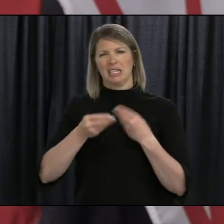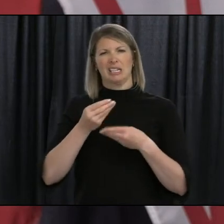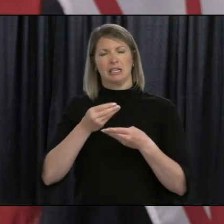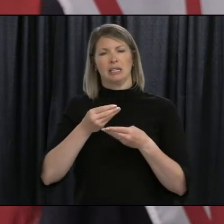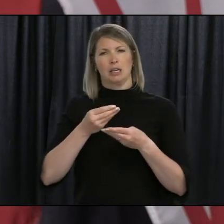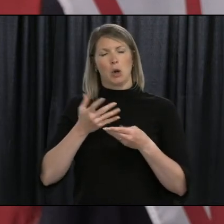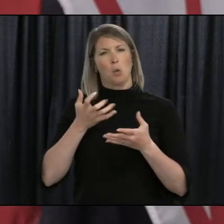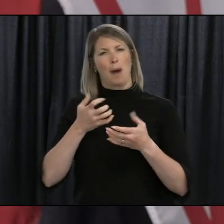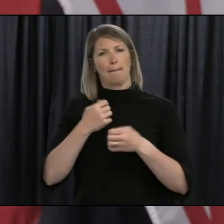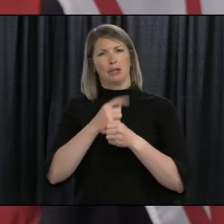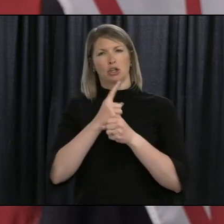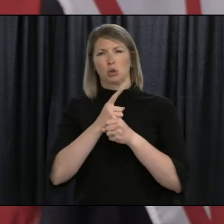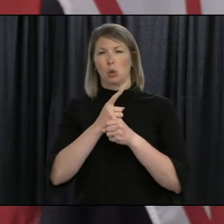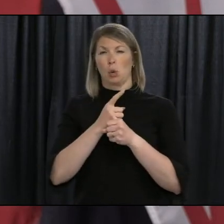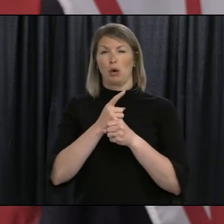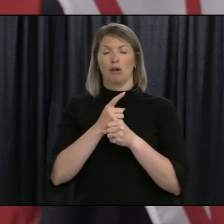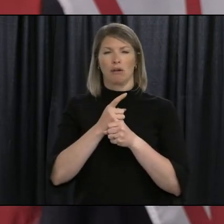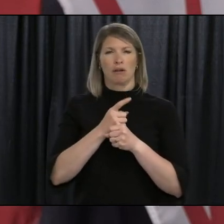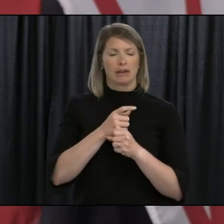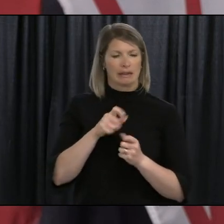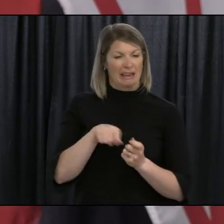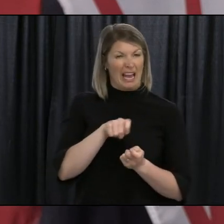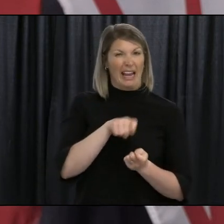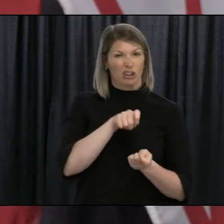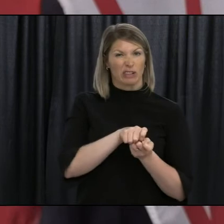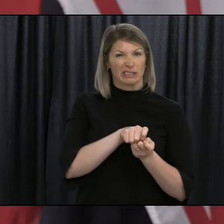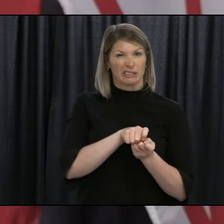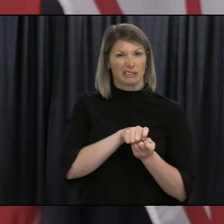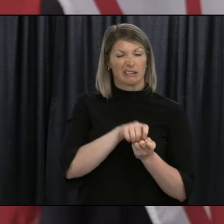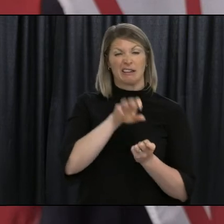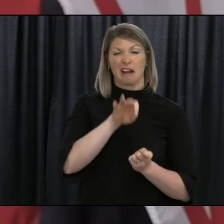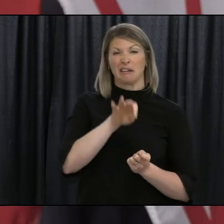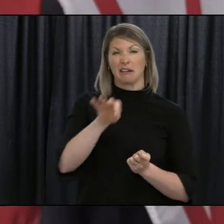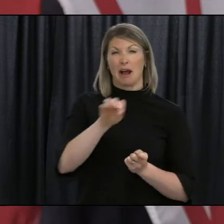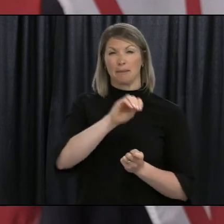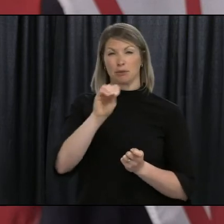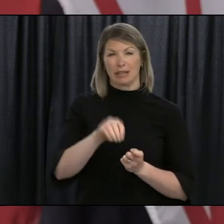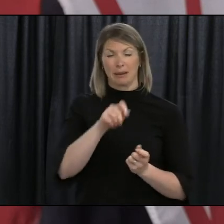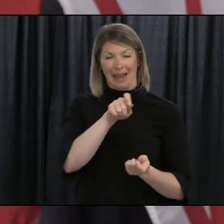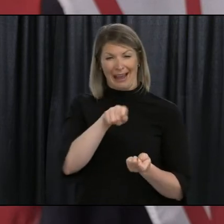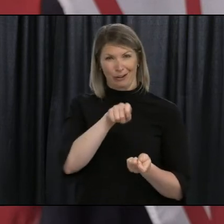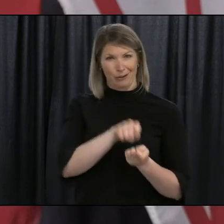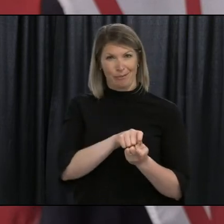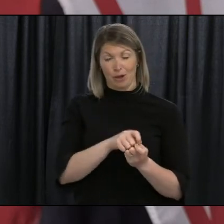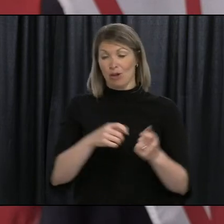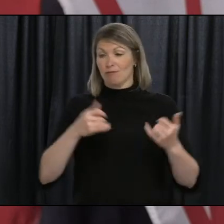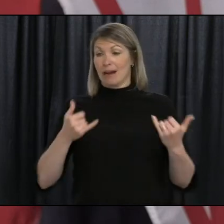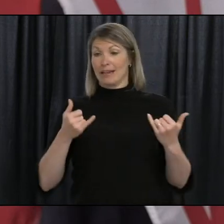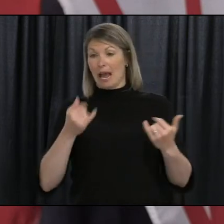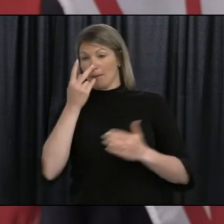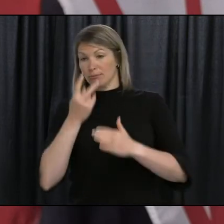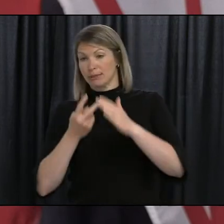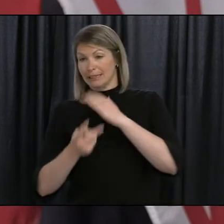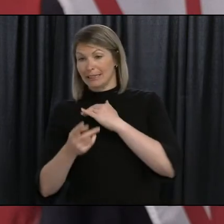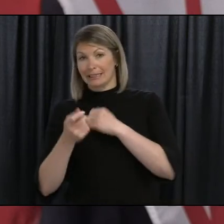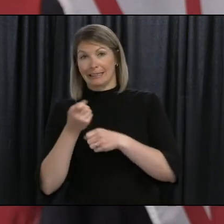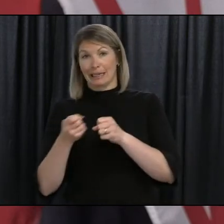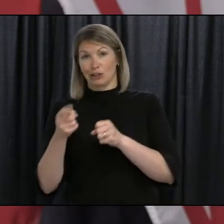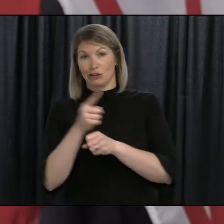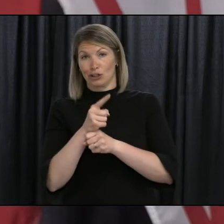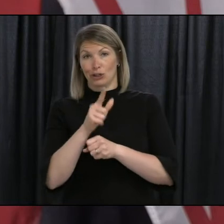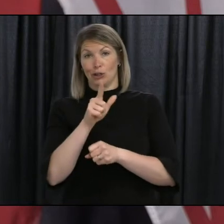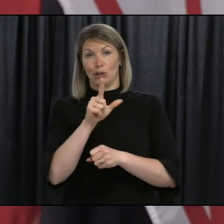variance, meaning that 99% accurate on a forecast. I don't think if we were to put a forecast